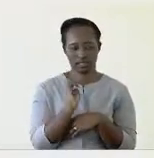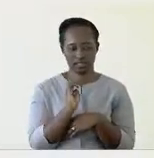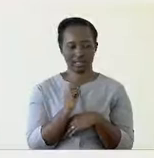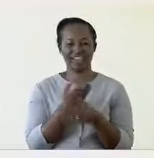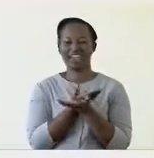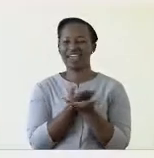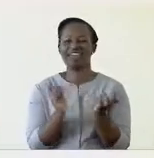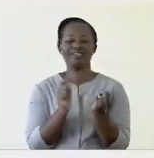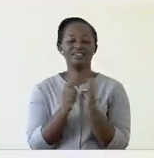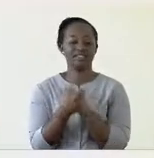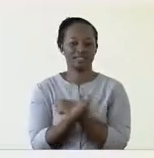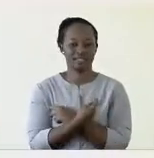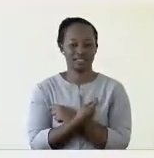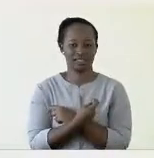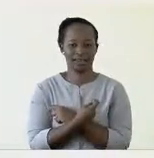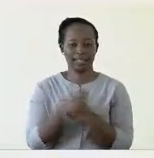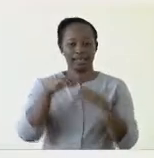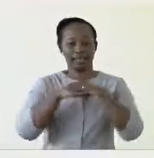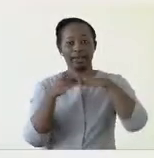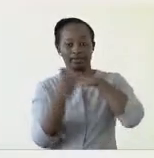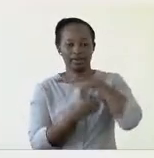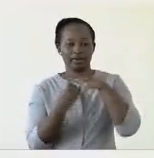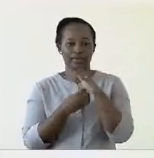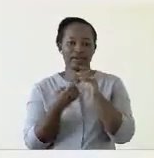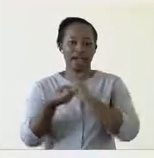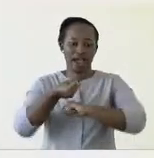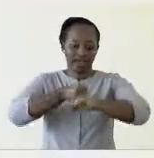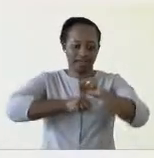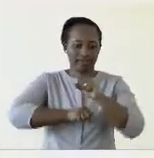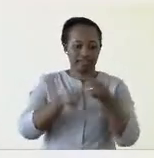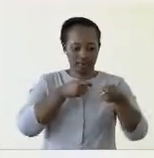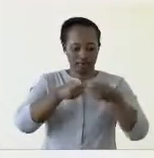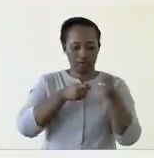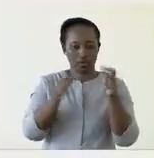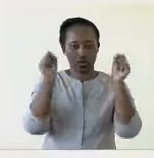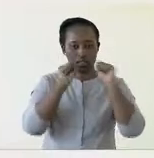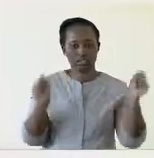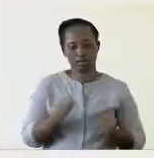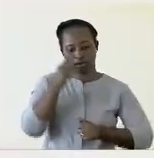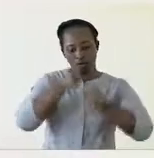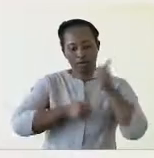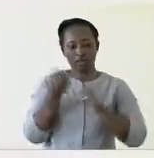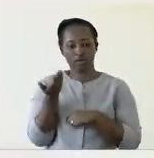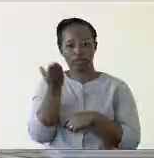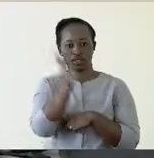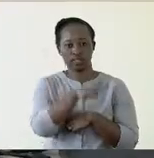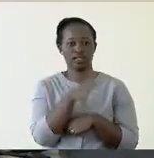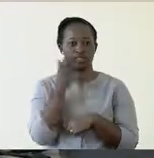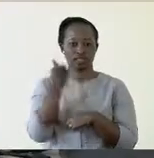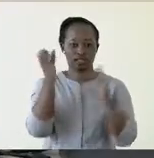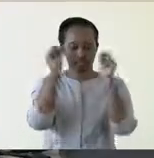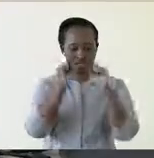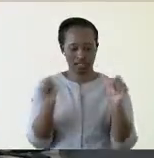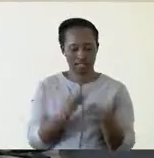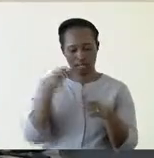any change in internal environment activates a control system which returns these